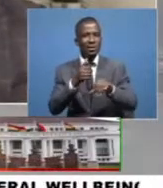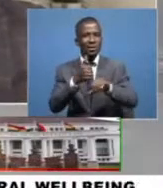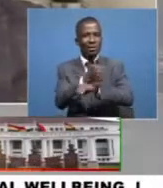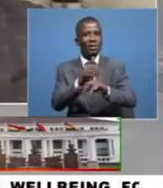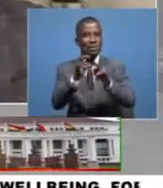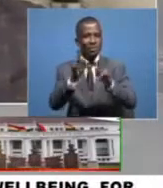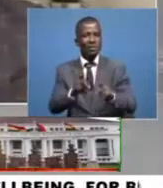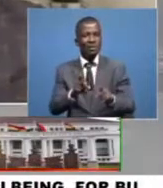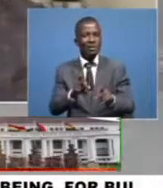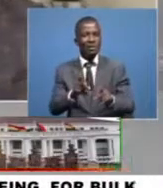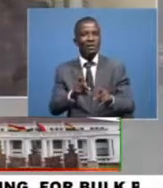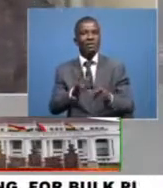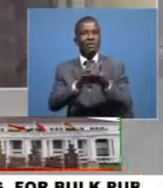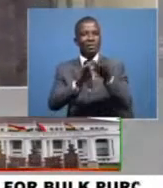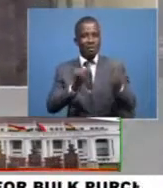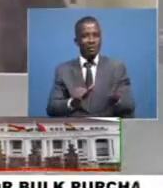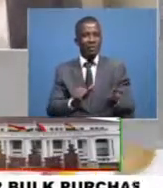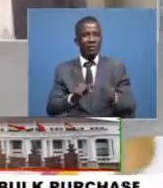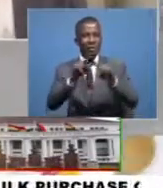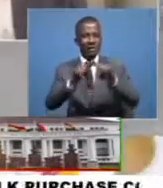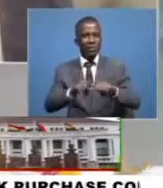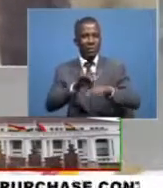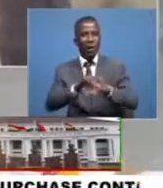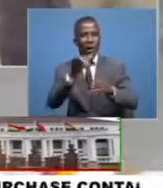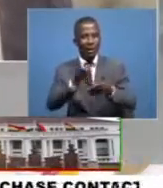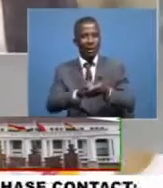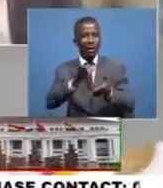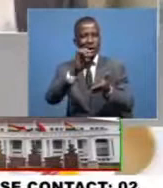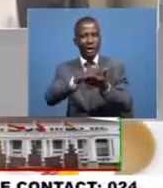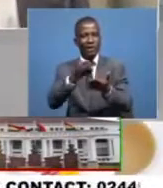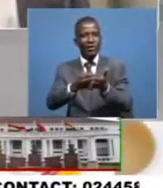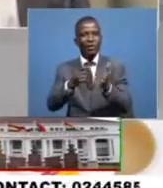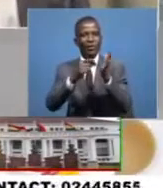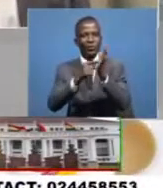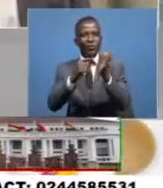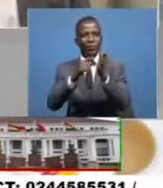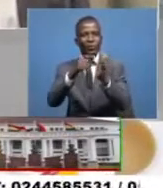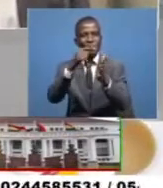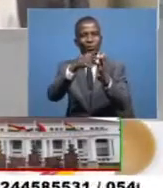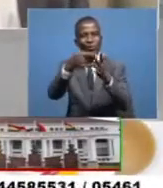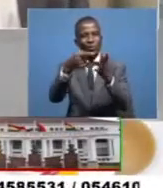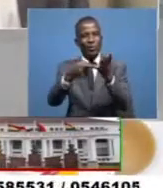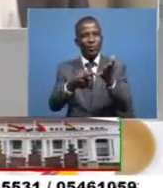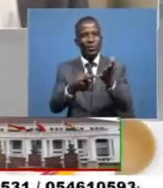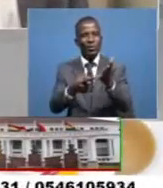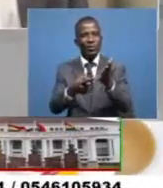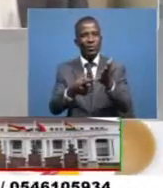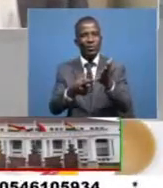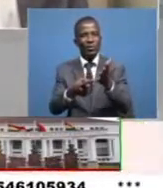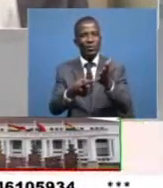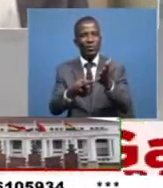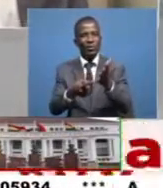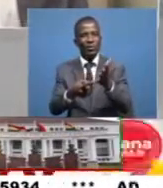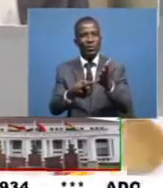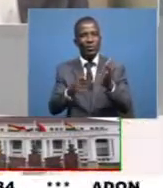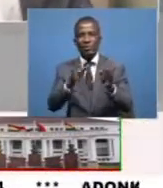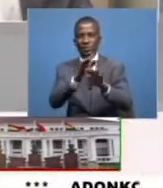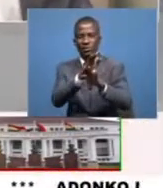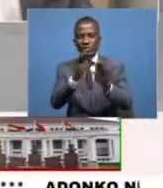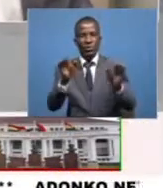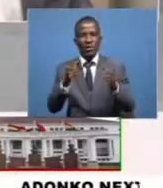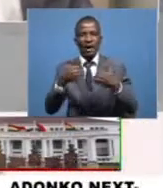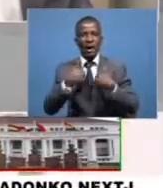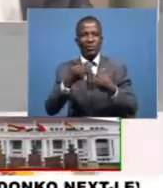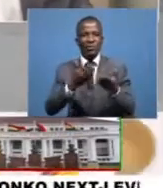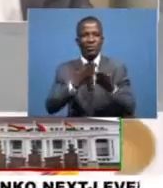believe sincerely that on the basis of the evidence adduced so far by the plaintiff hasn't even made any case in the first